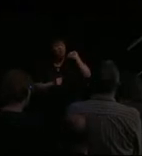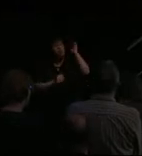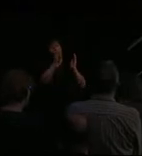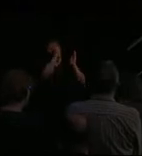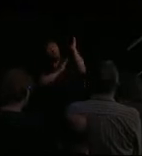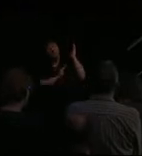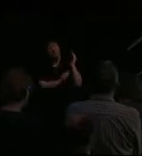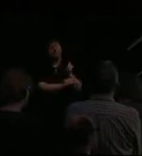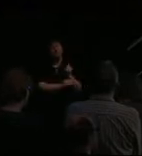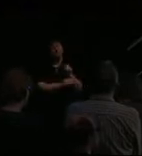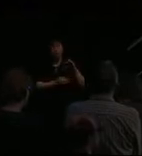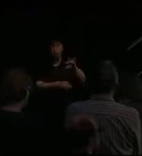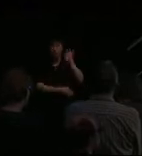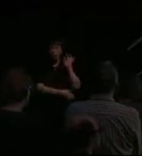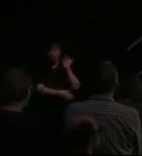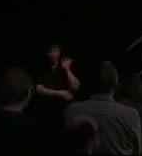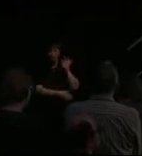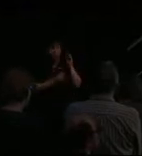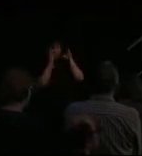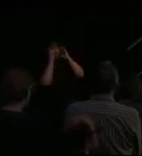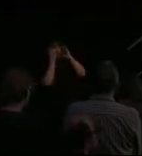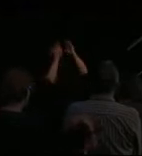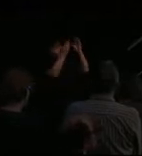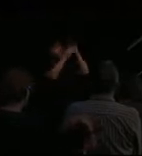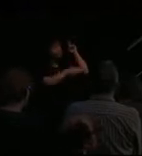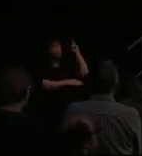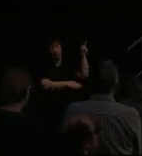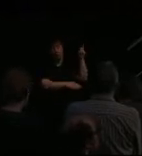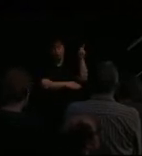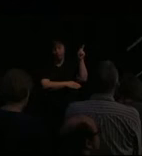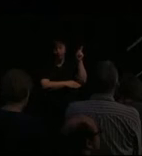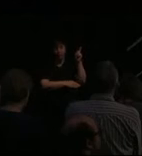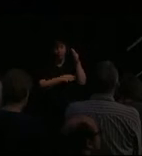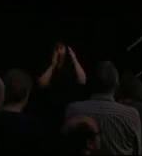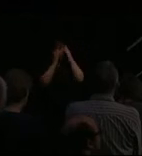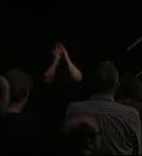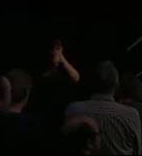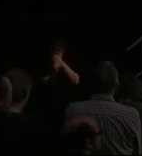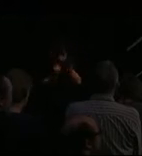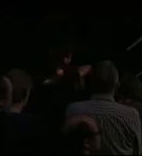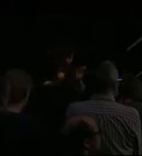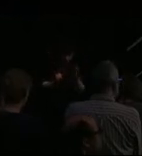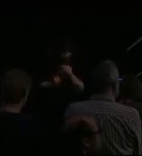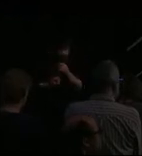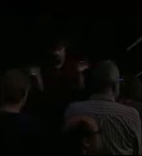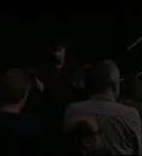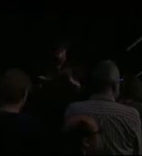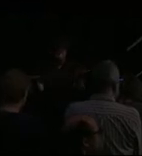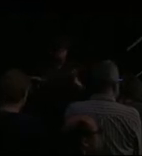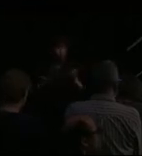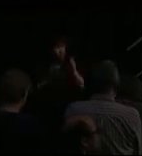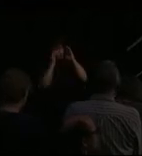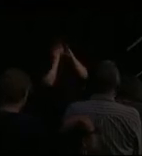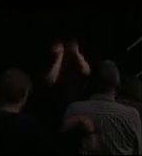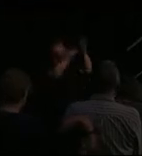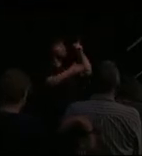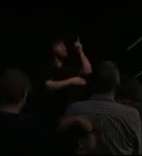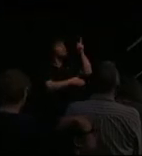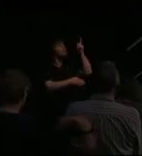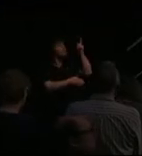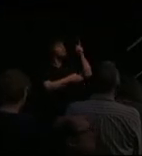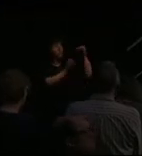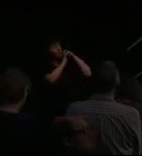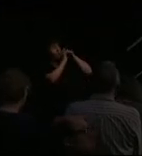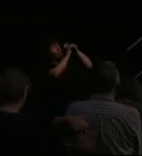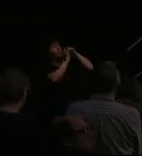this morning, and we choose to focus on you, to not be distracted by anything else, but to focus on you and